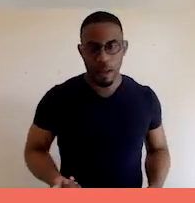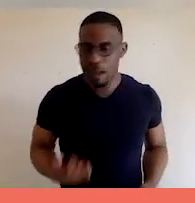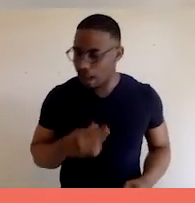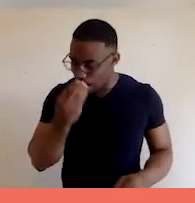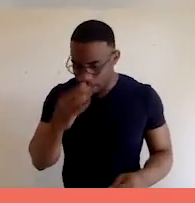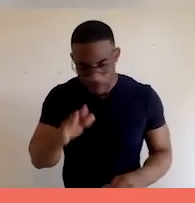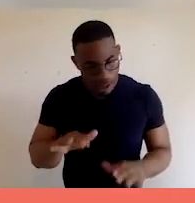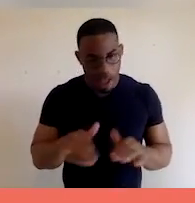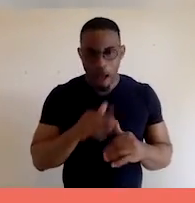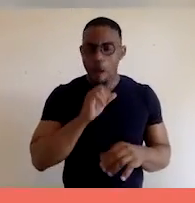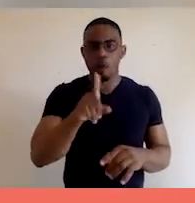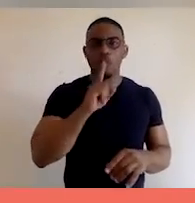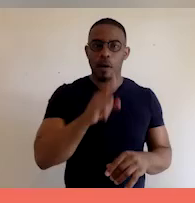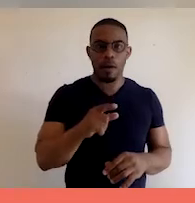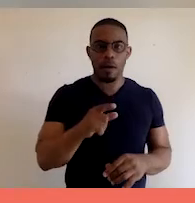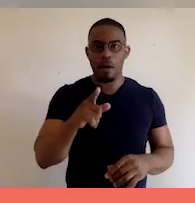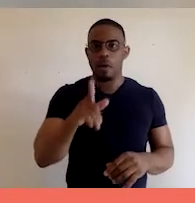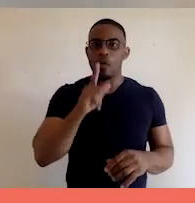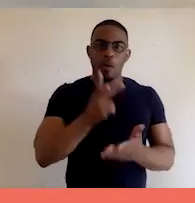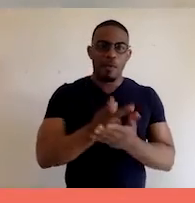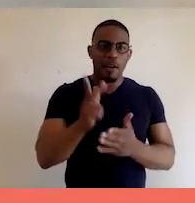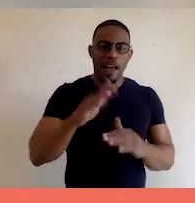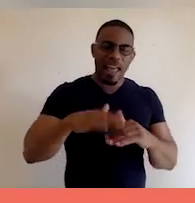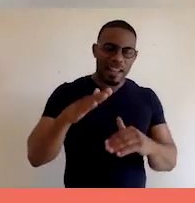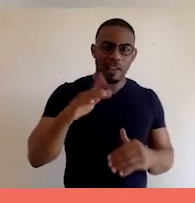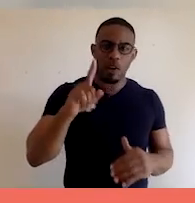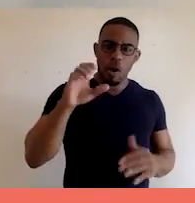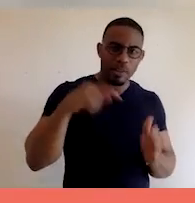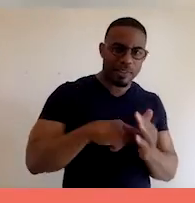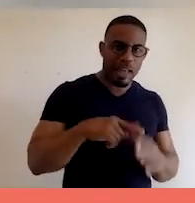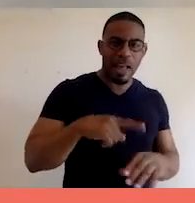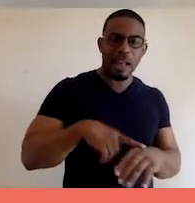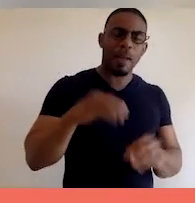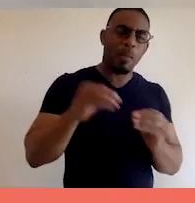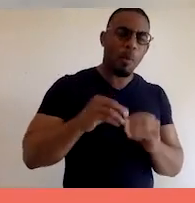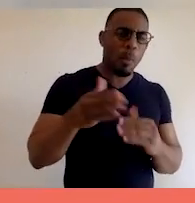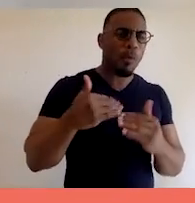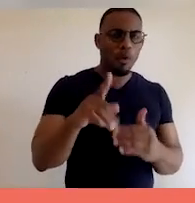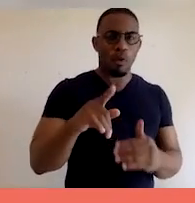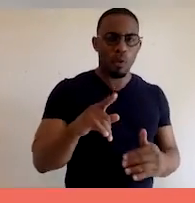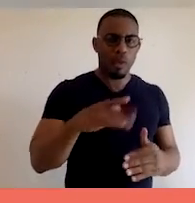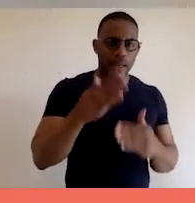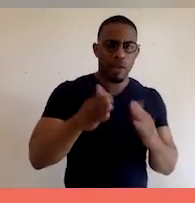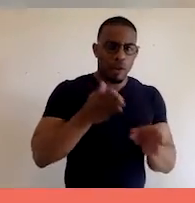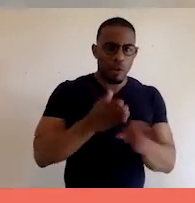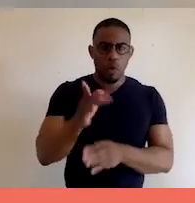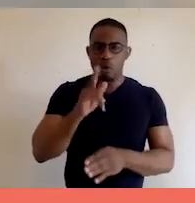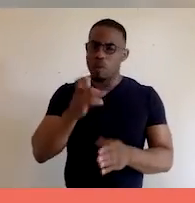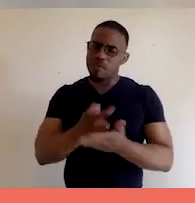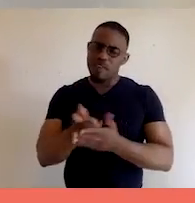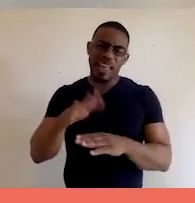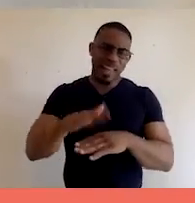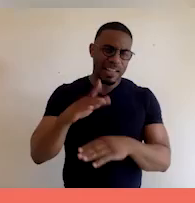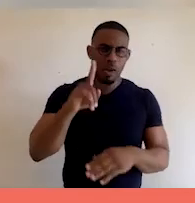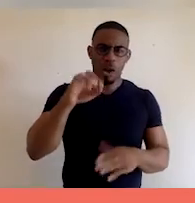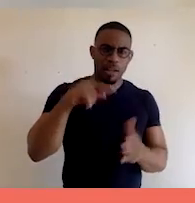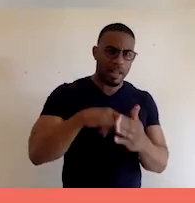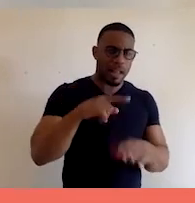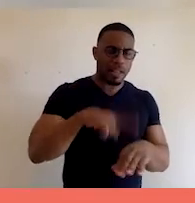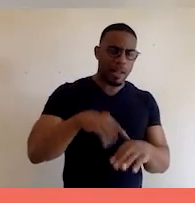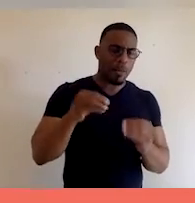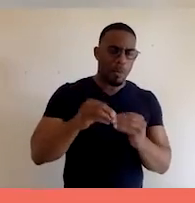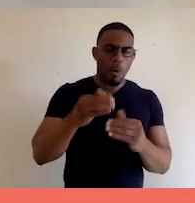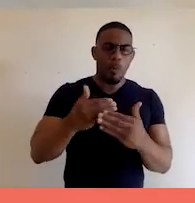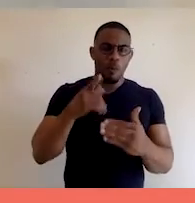I don't care how old you are. You're going to fail at least 100 times more before you end your career. You're going to fail at least 100 times